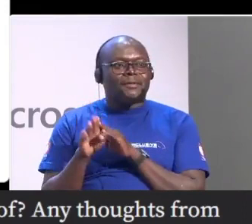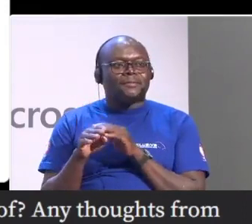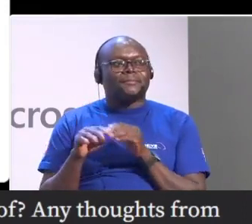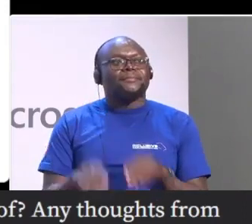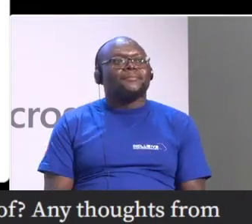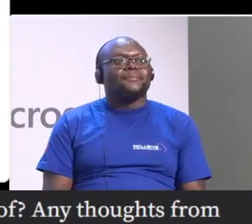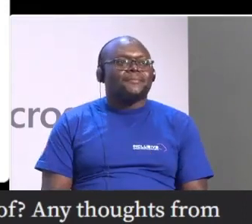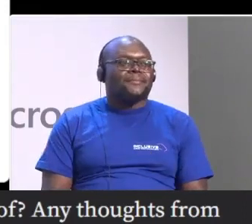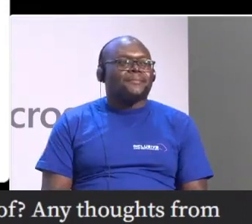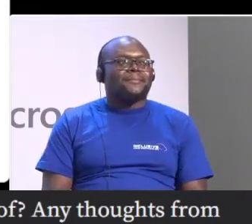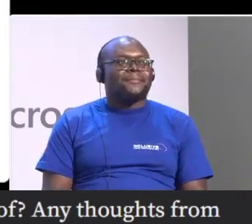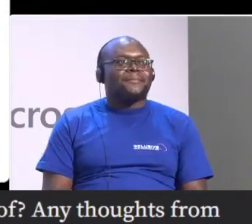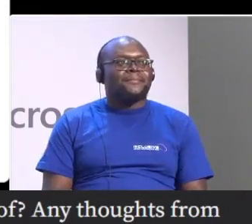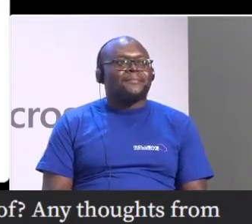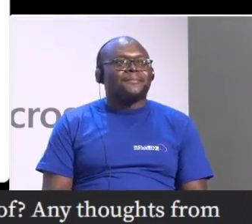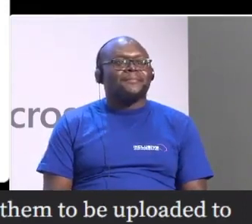how